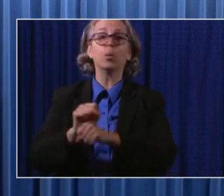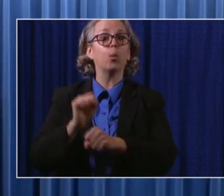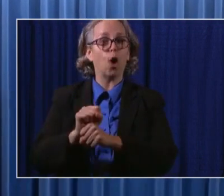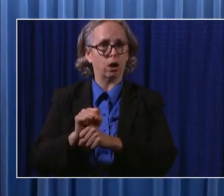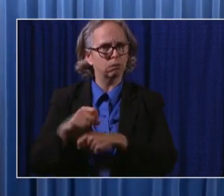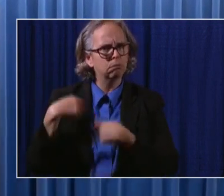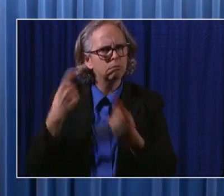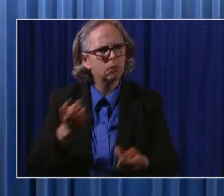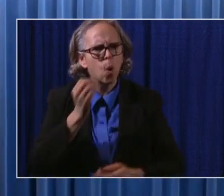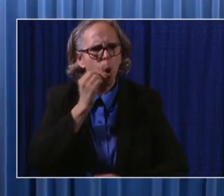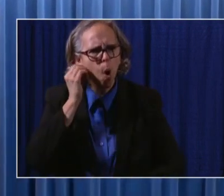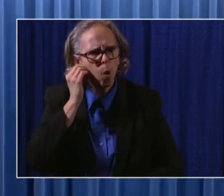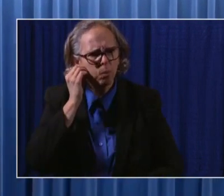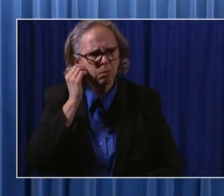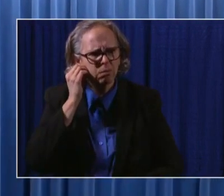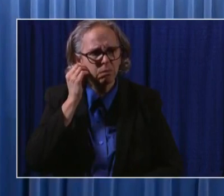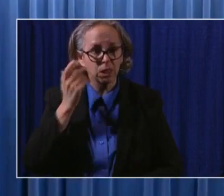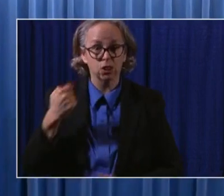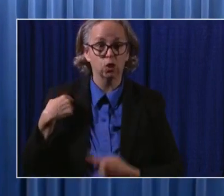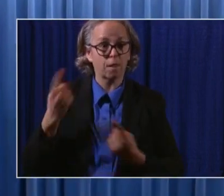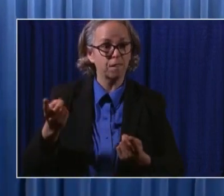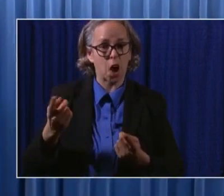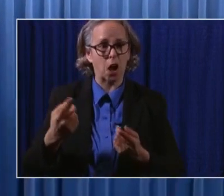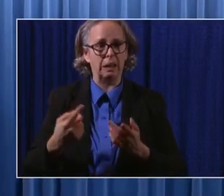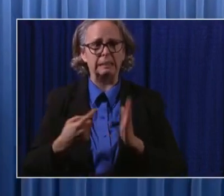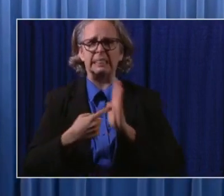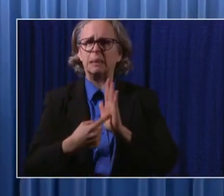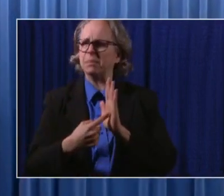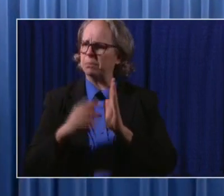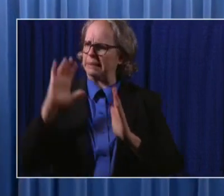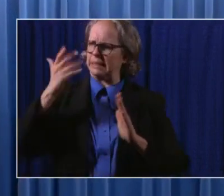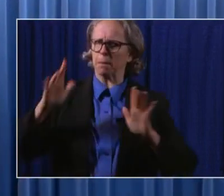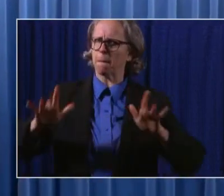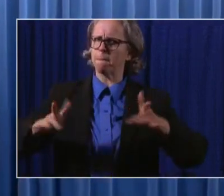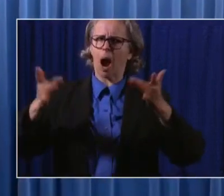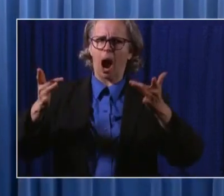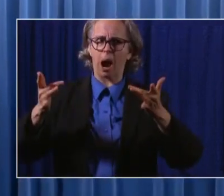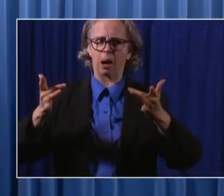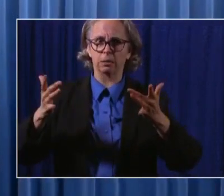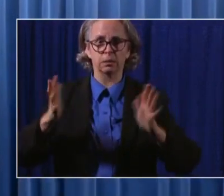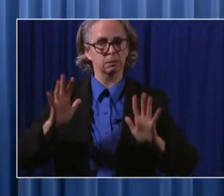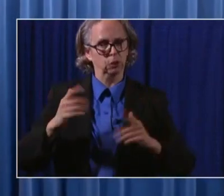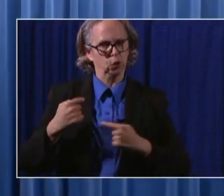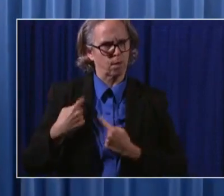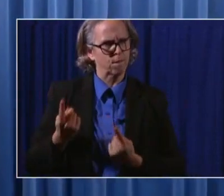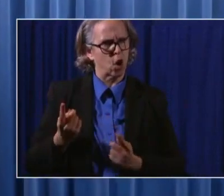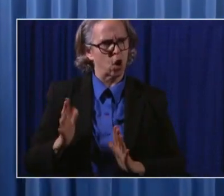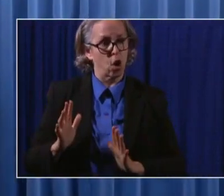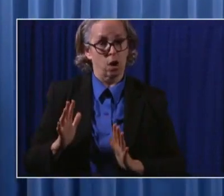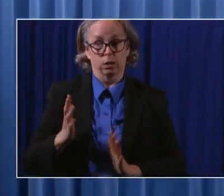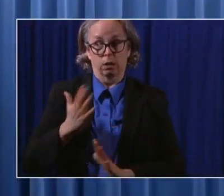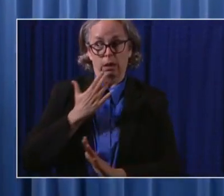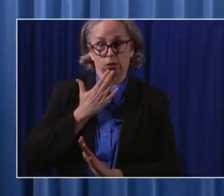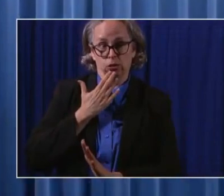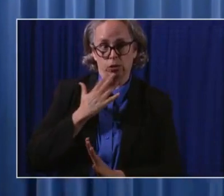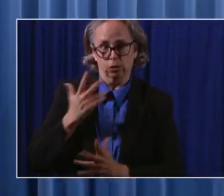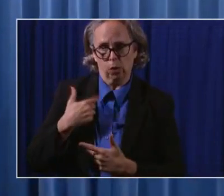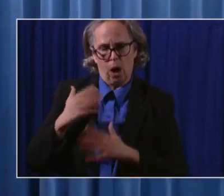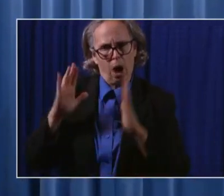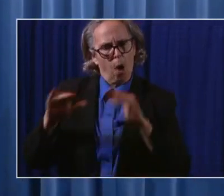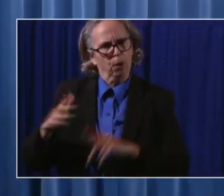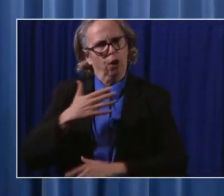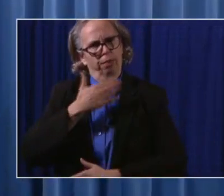certainly all the best. Fran and I, in the last several weeks, have had